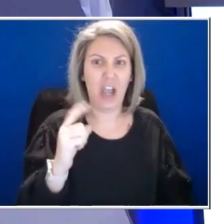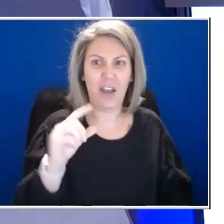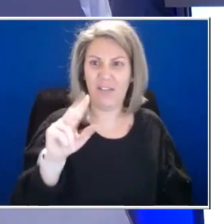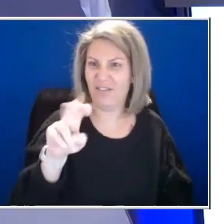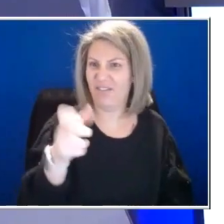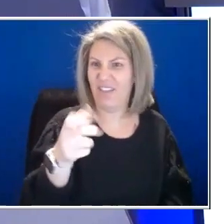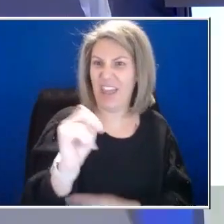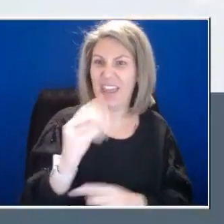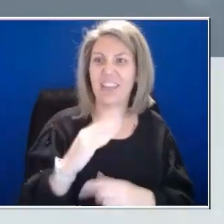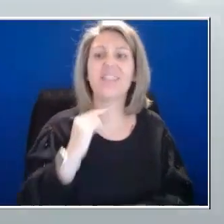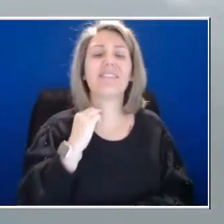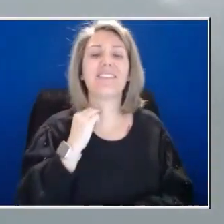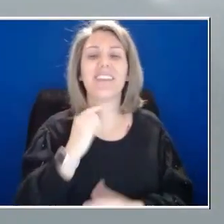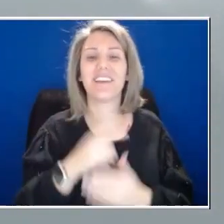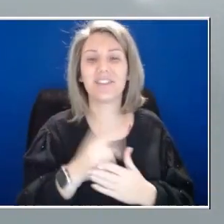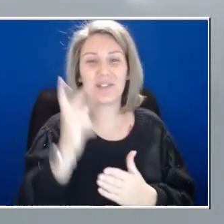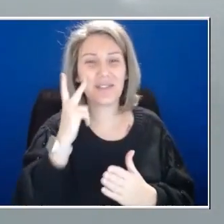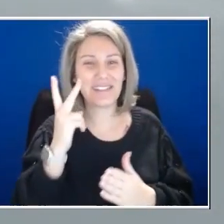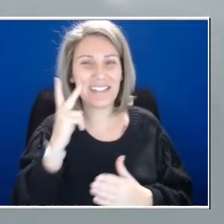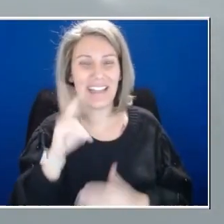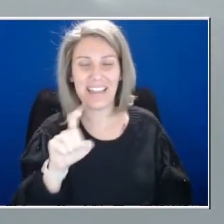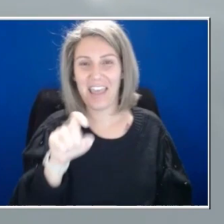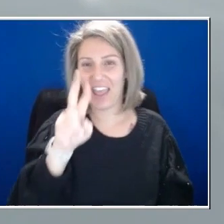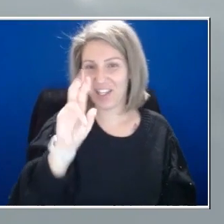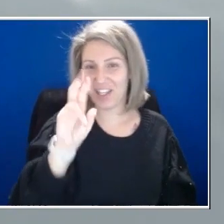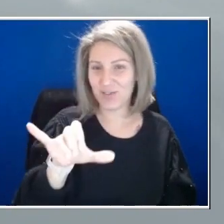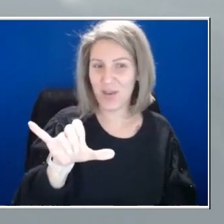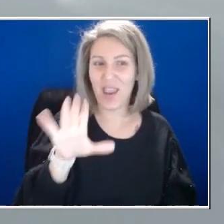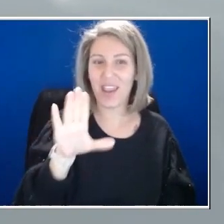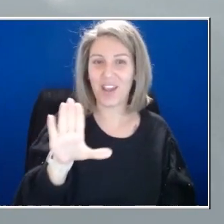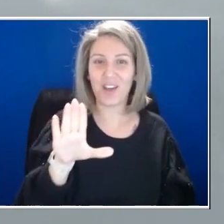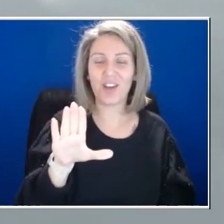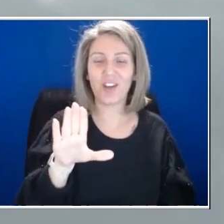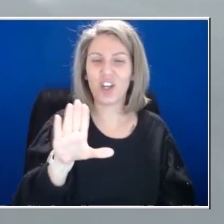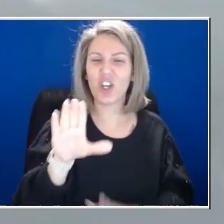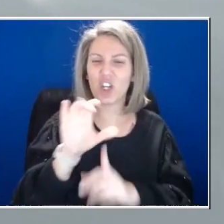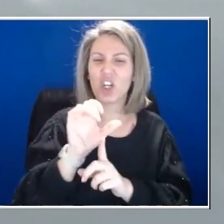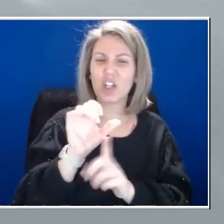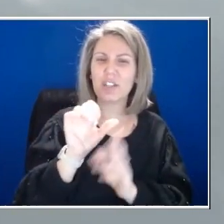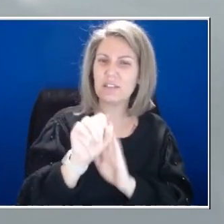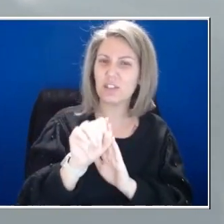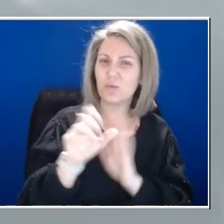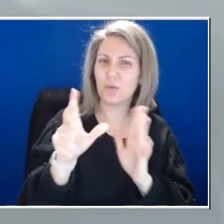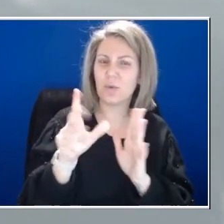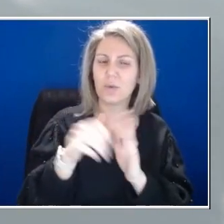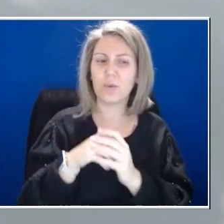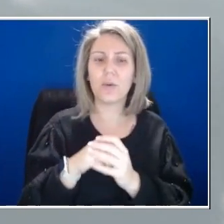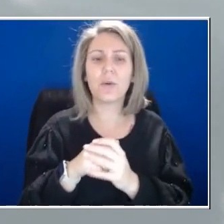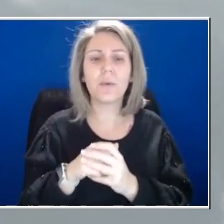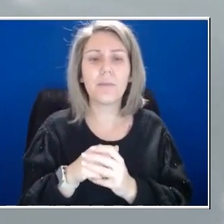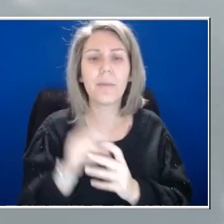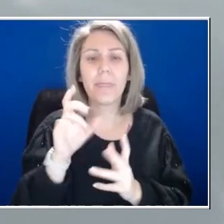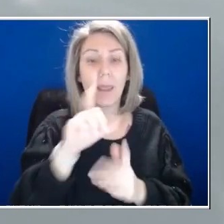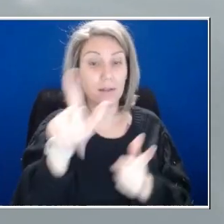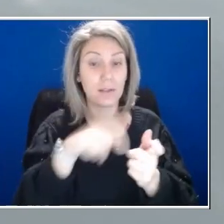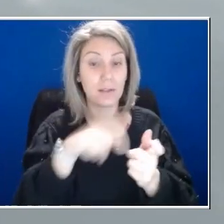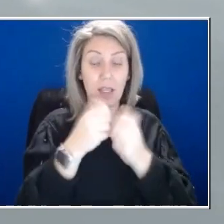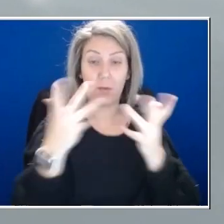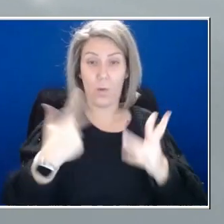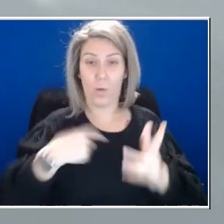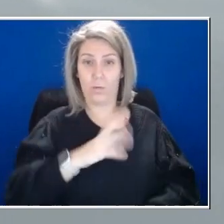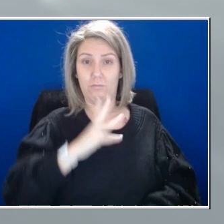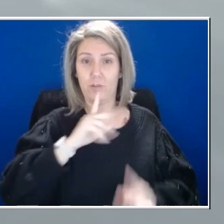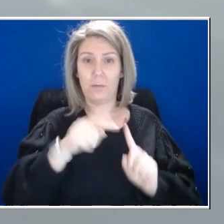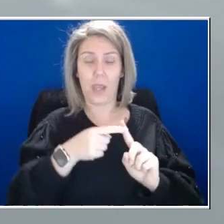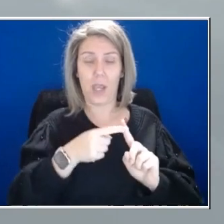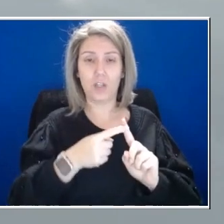so let's check out this x-ray from Sherry's case. Just kind of explain what we're seeing here. So this is pretty much exactly what we were talking about. So up towards the